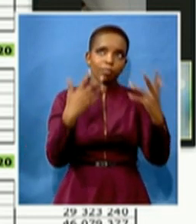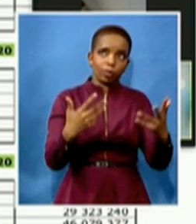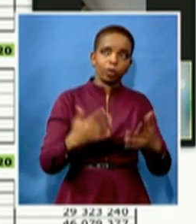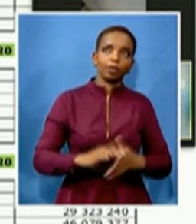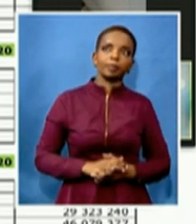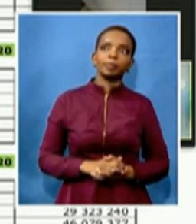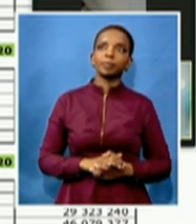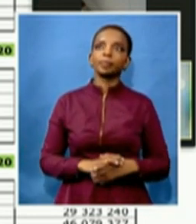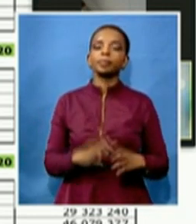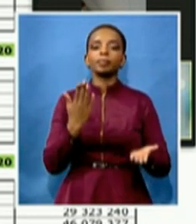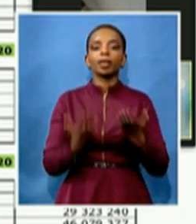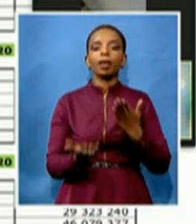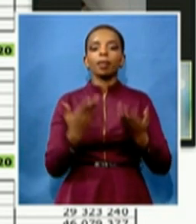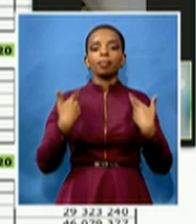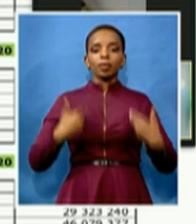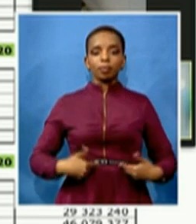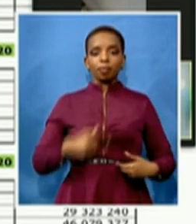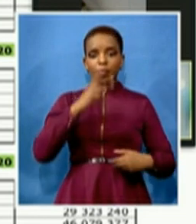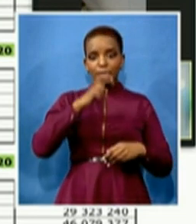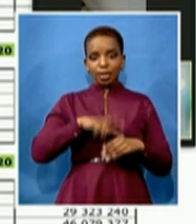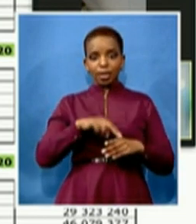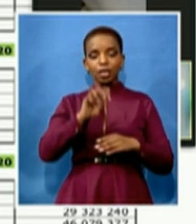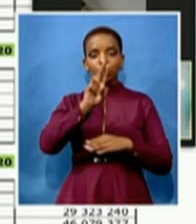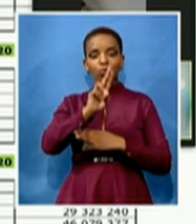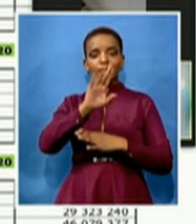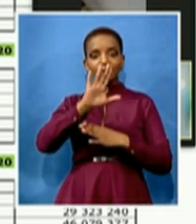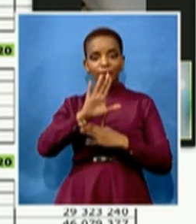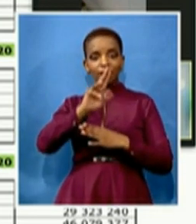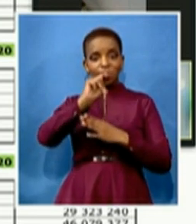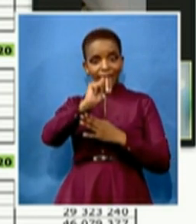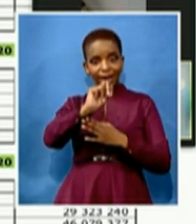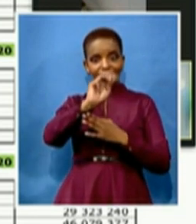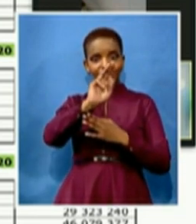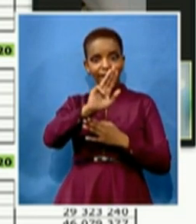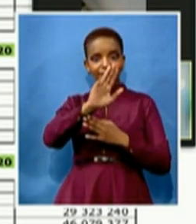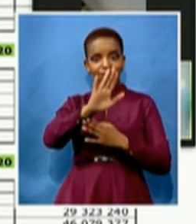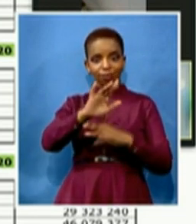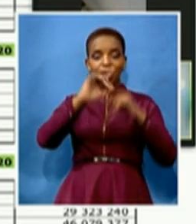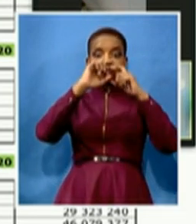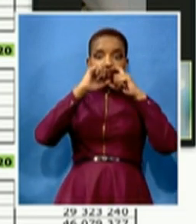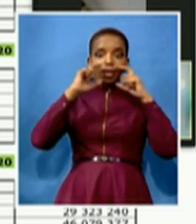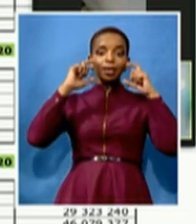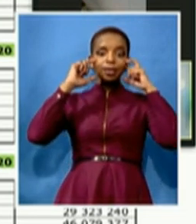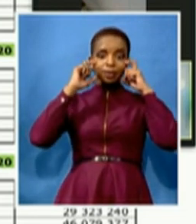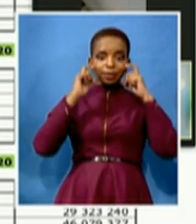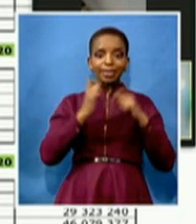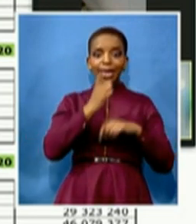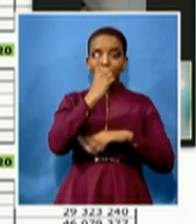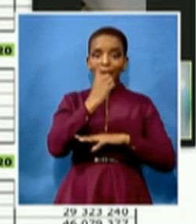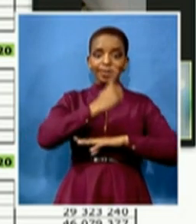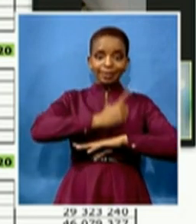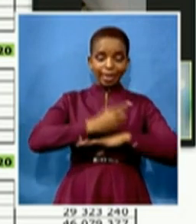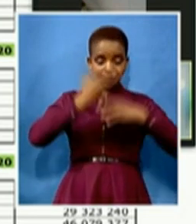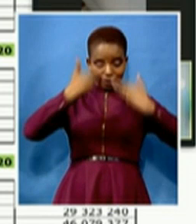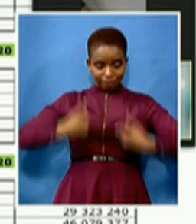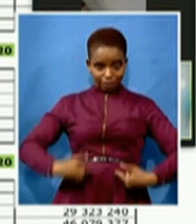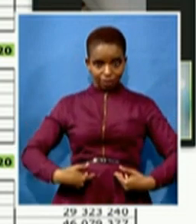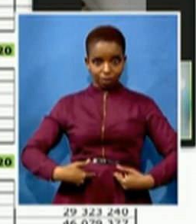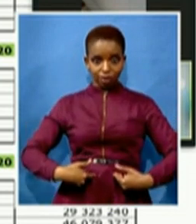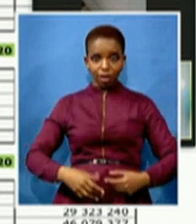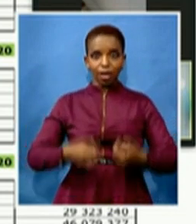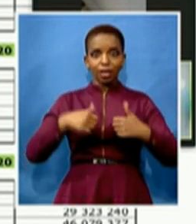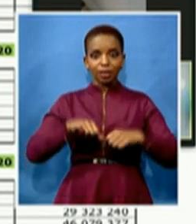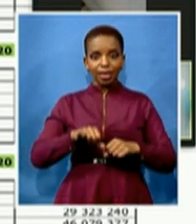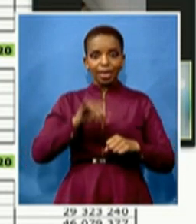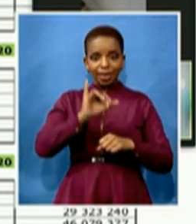masks per occupied bed per day, if that number only needs to be 10 or needs to be 35,